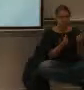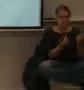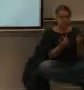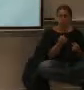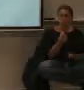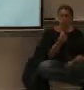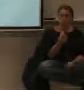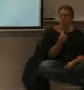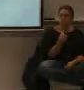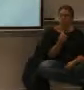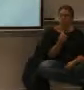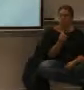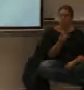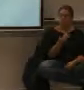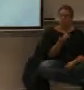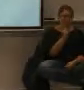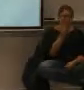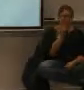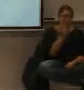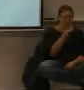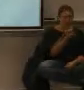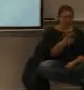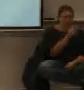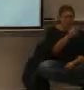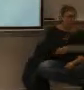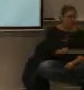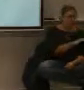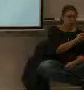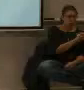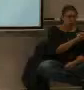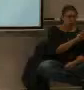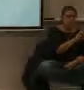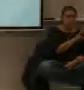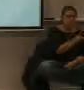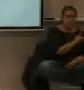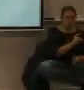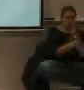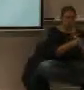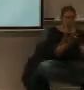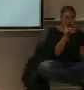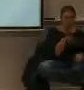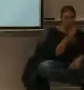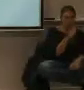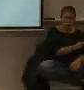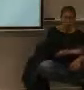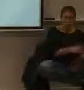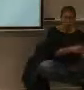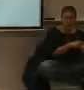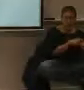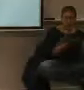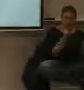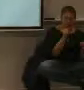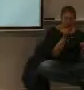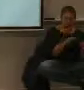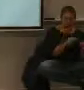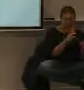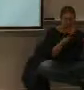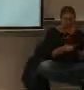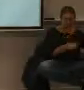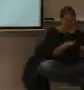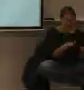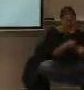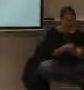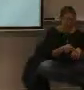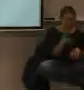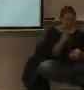And so this is the idea of this low concentrations being required. Not only low concentrations being required, but they're not even active at